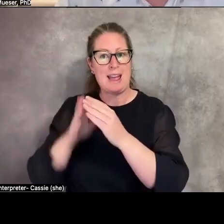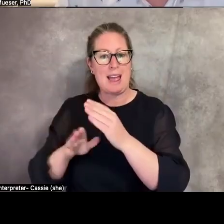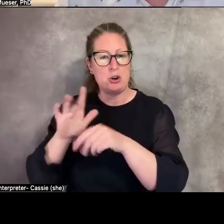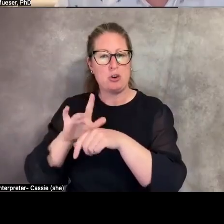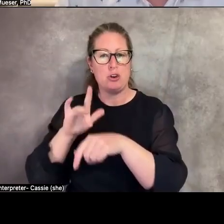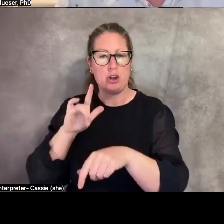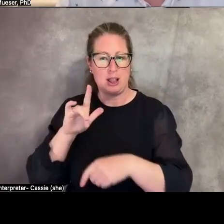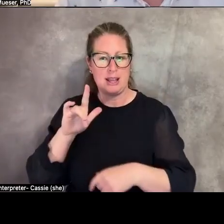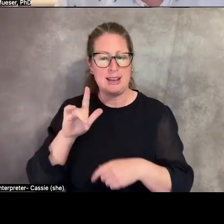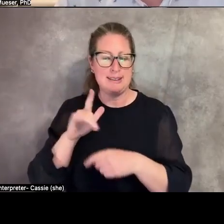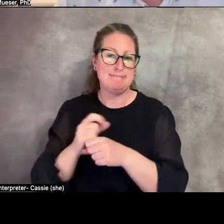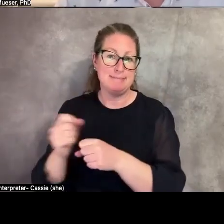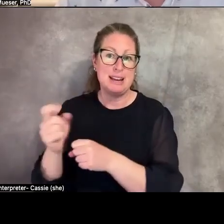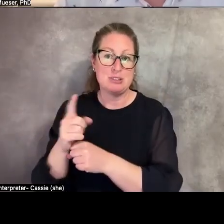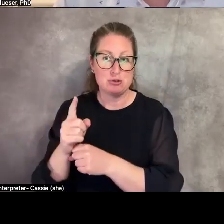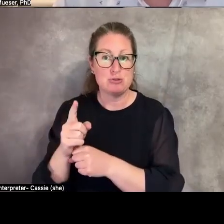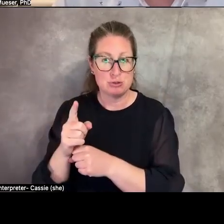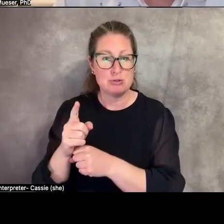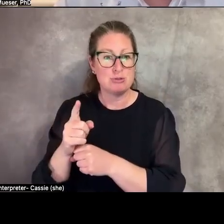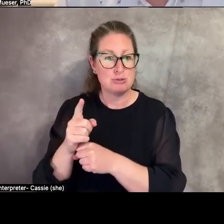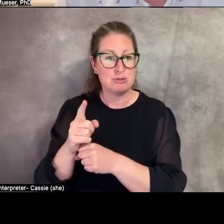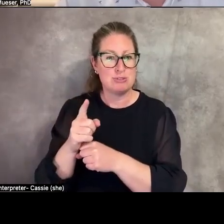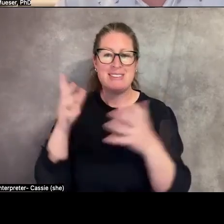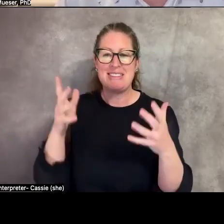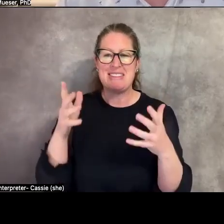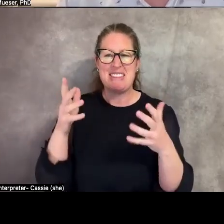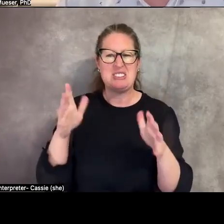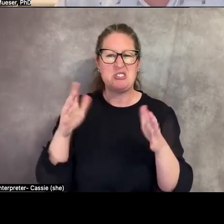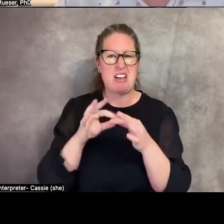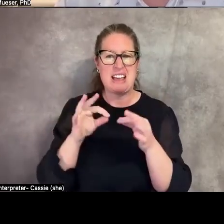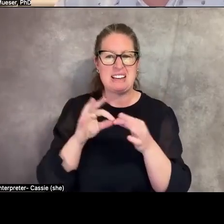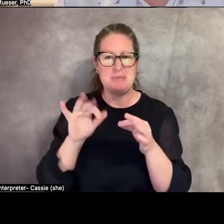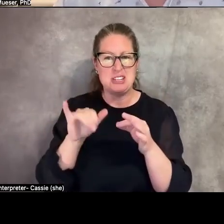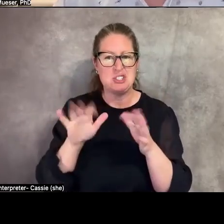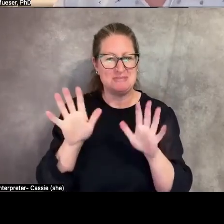early next year. And that's all we need to say about that one.